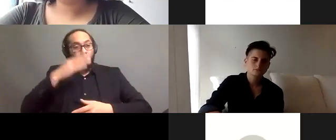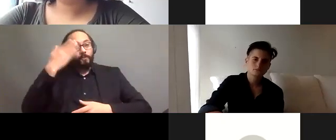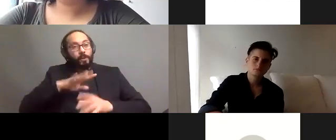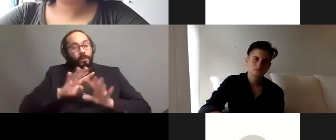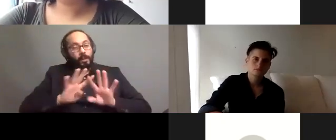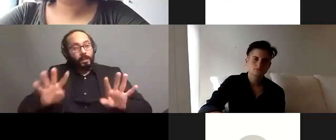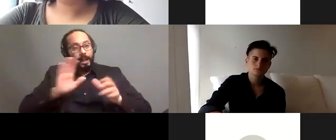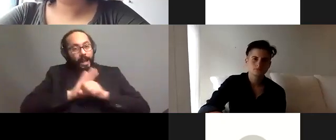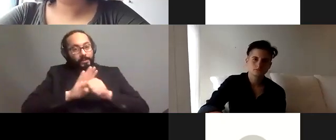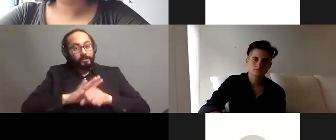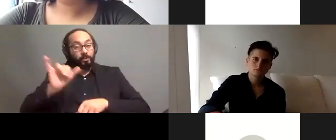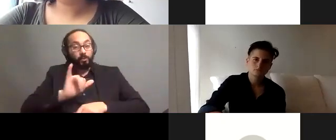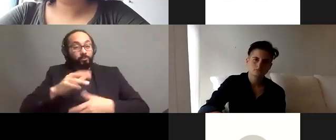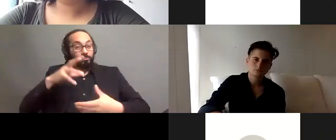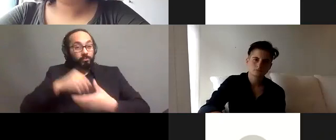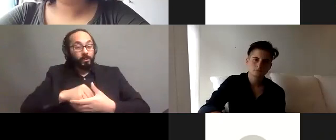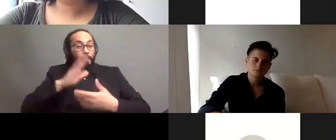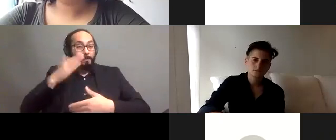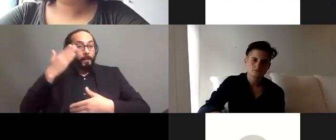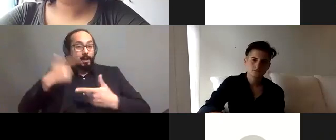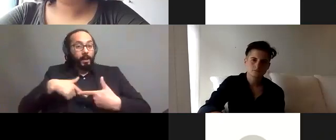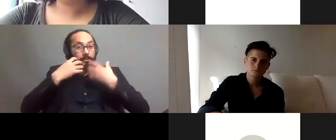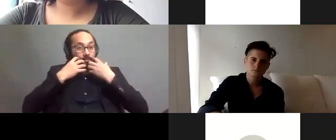at the healthcare